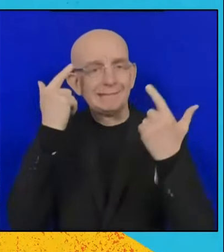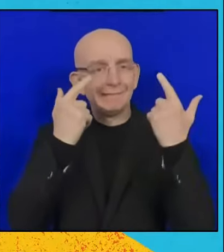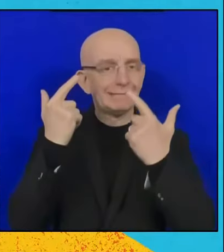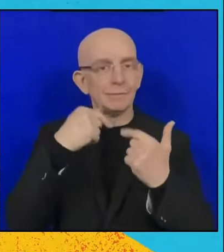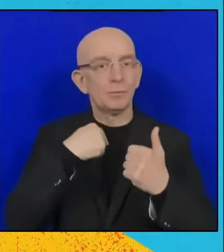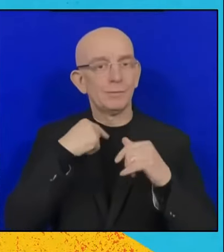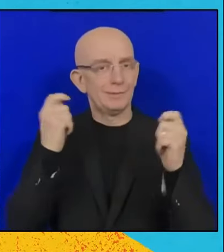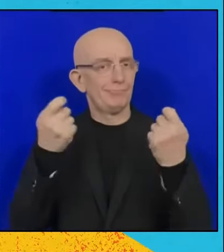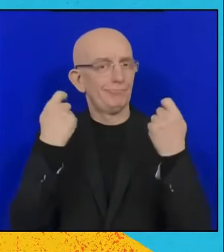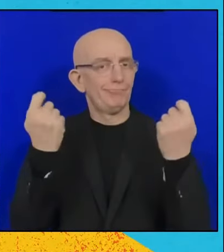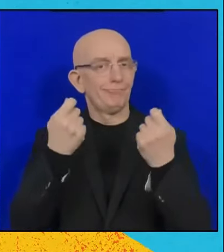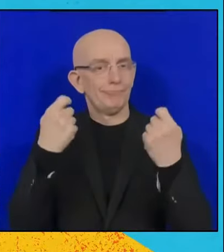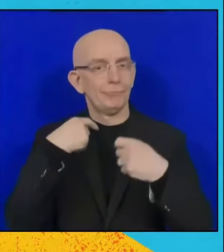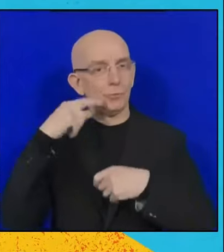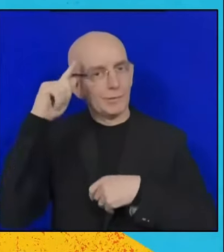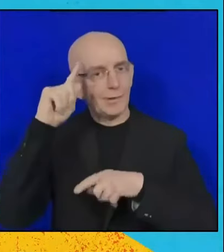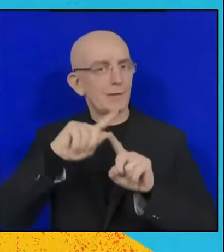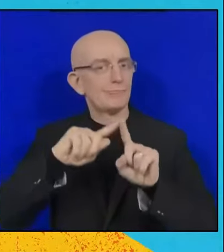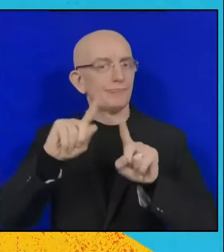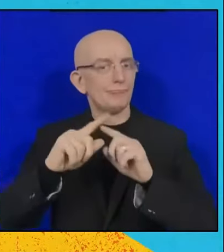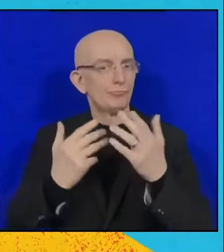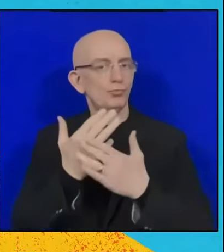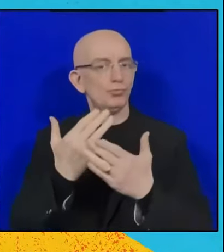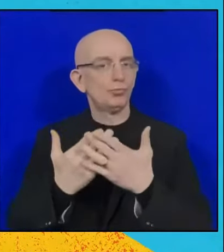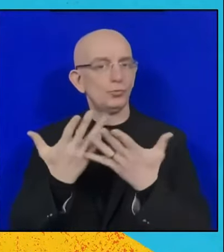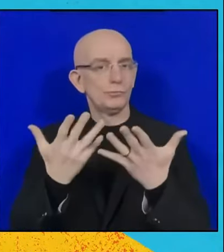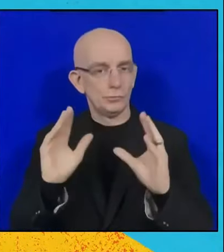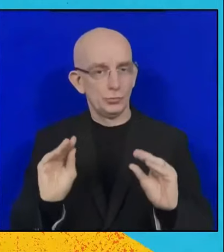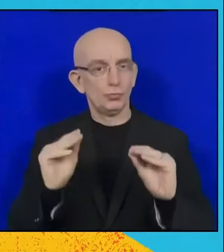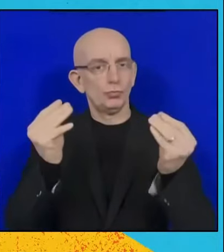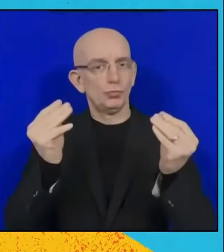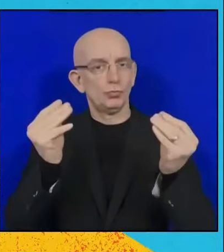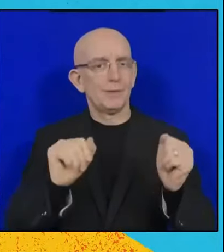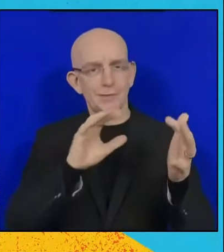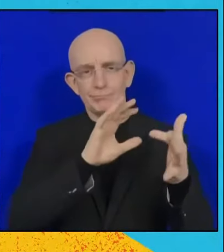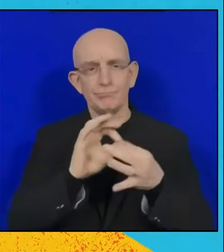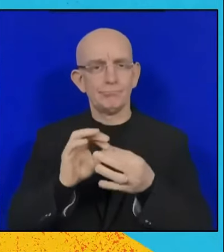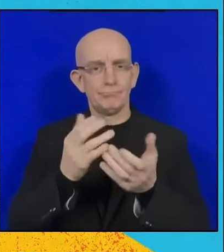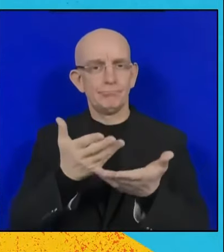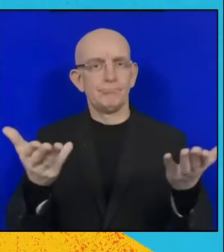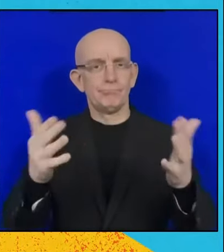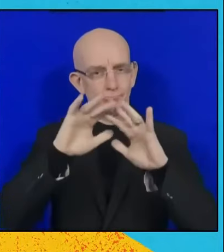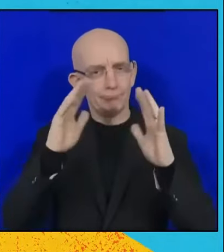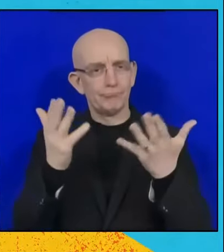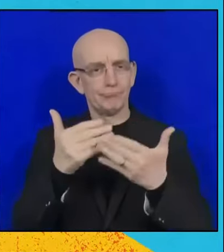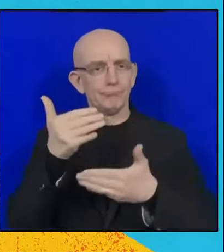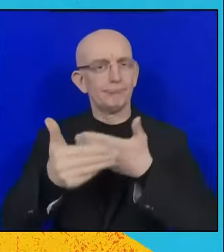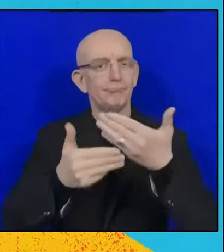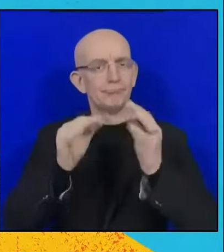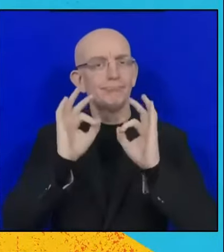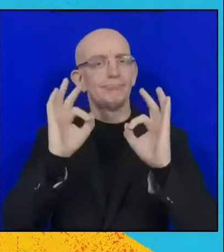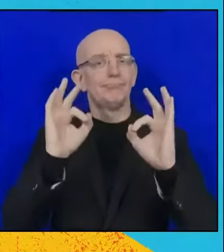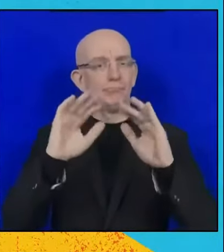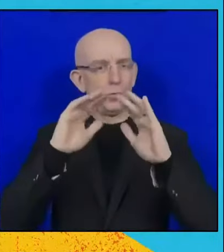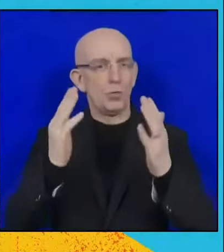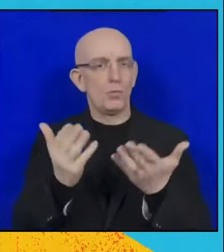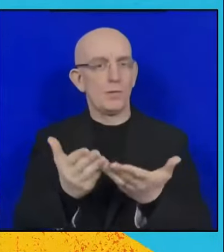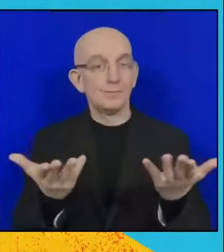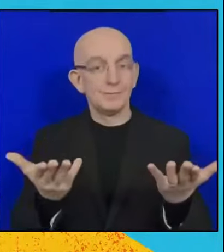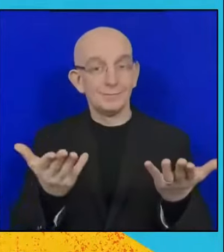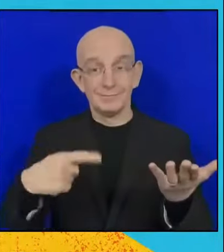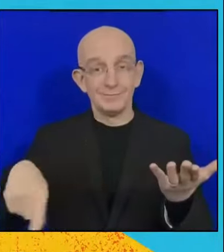Youth can be a part of the work towards a better world. The voices of young leaders will once again echo in the chambers of the